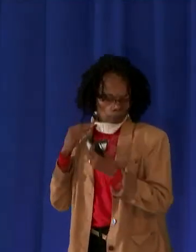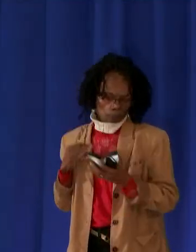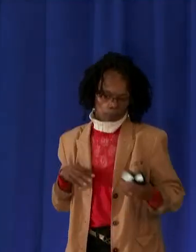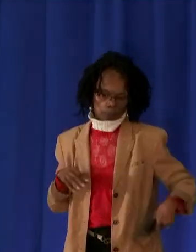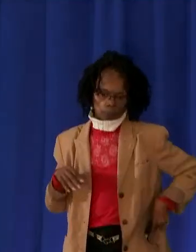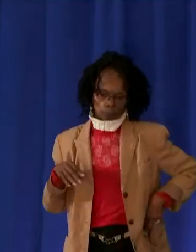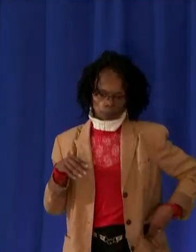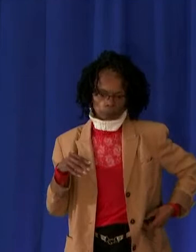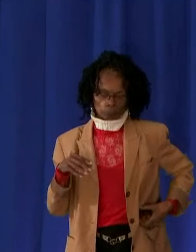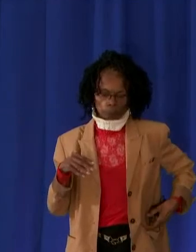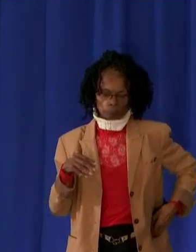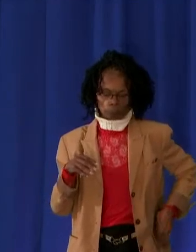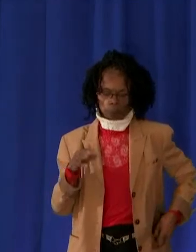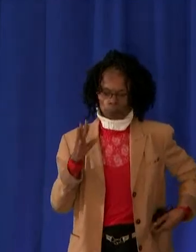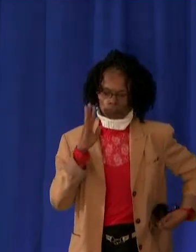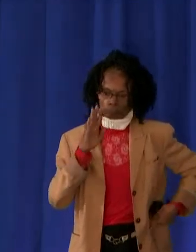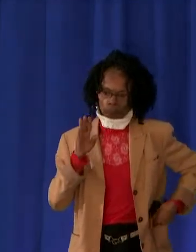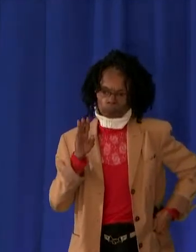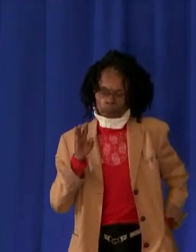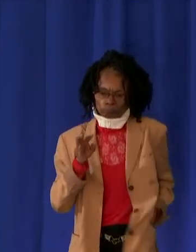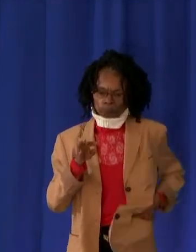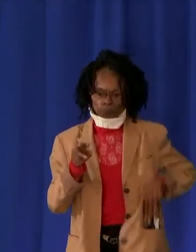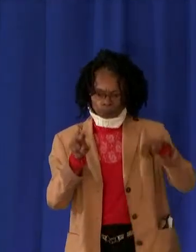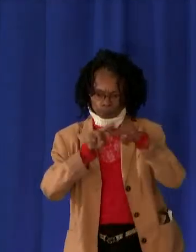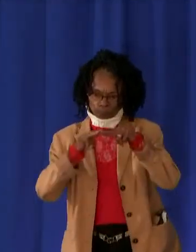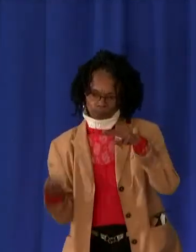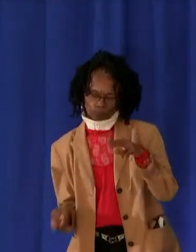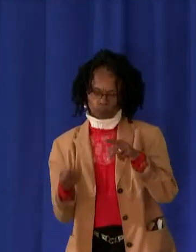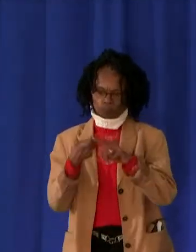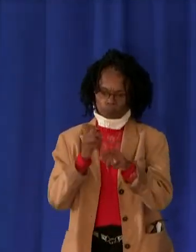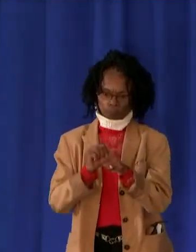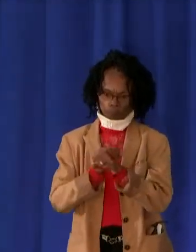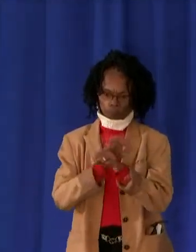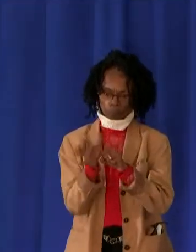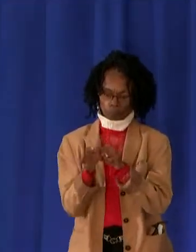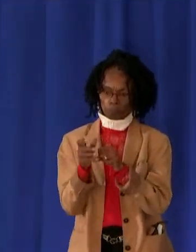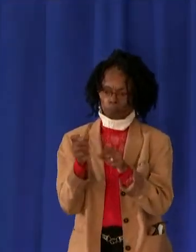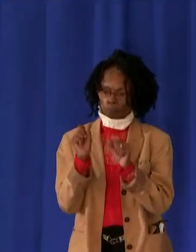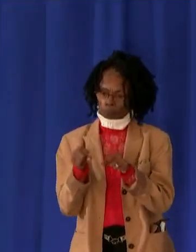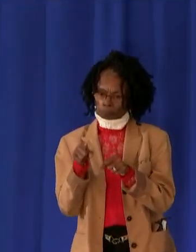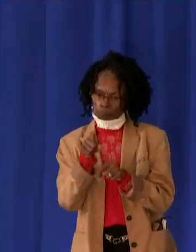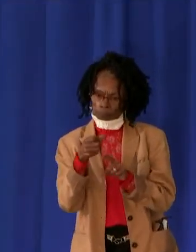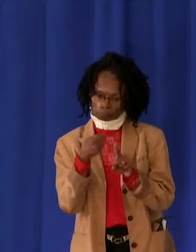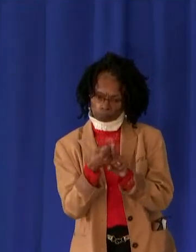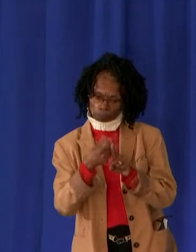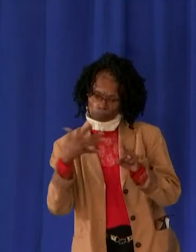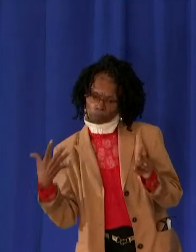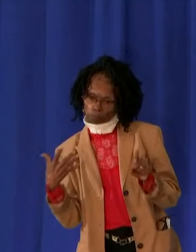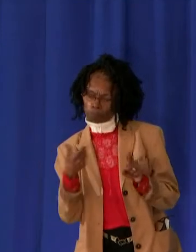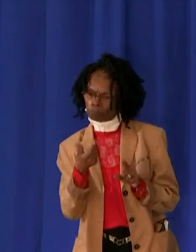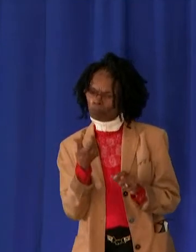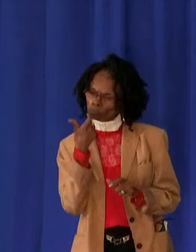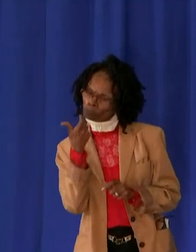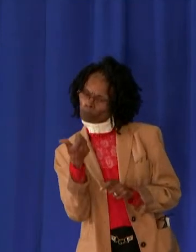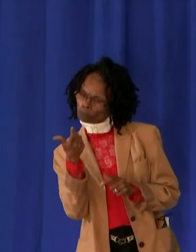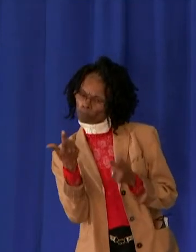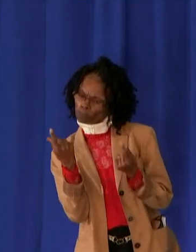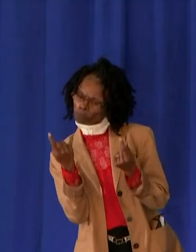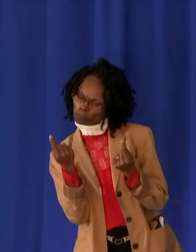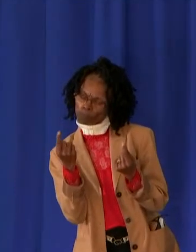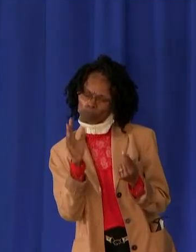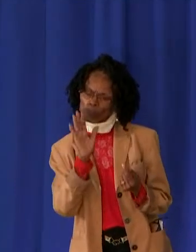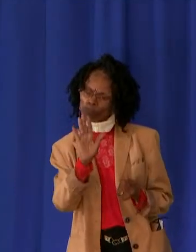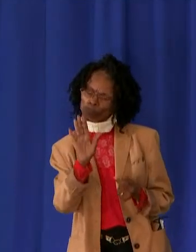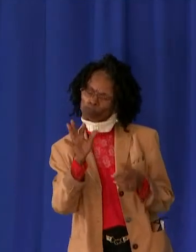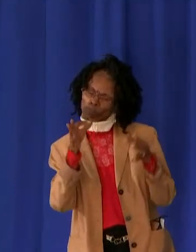needed depending on the course of the virus, but can you explain to people watching you right now or reading the Washington Post what goes into a decision